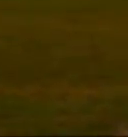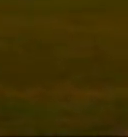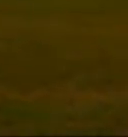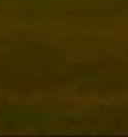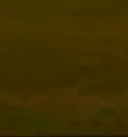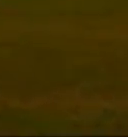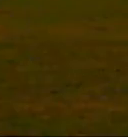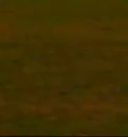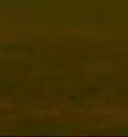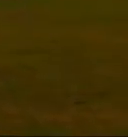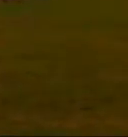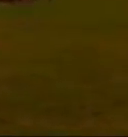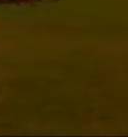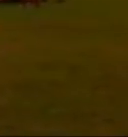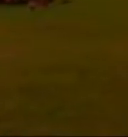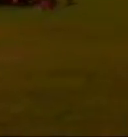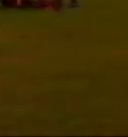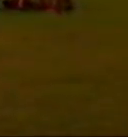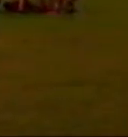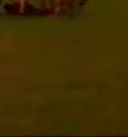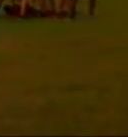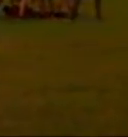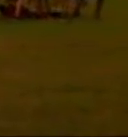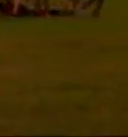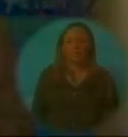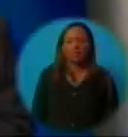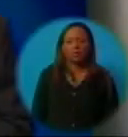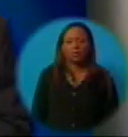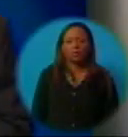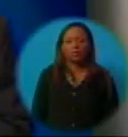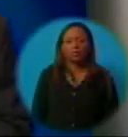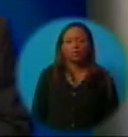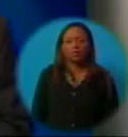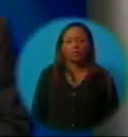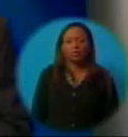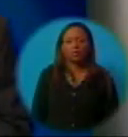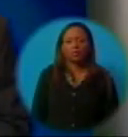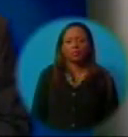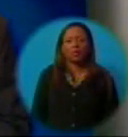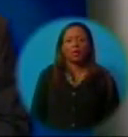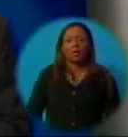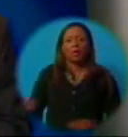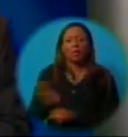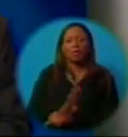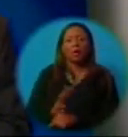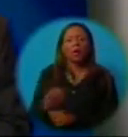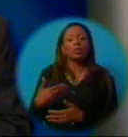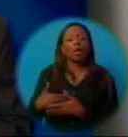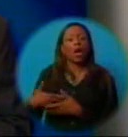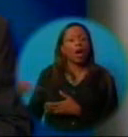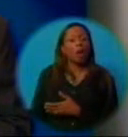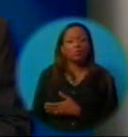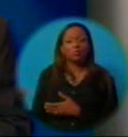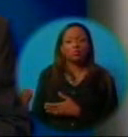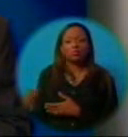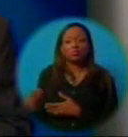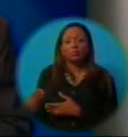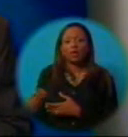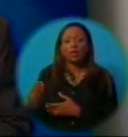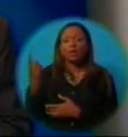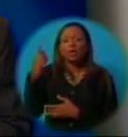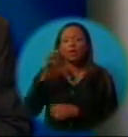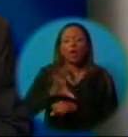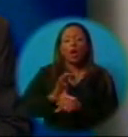in the series will be on Friday, starting around 3 p.m. And back to cricket, Barbados are out of the Regional Blind